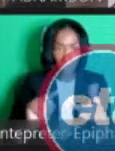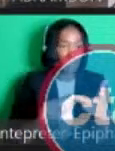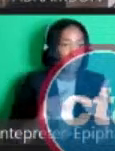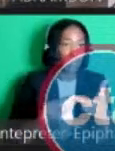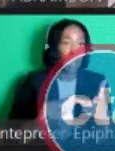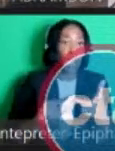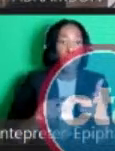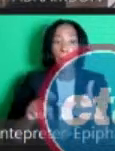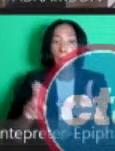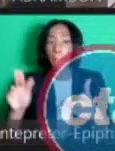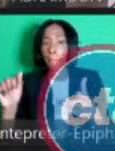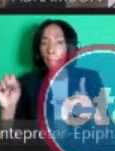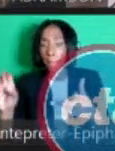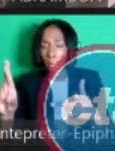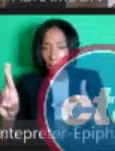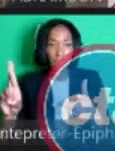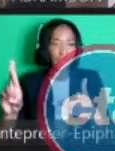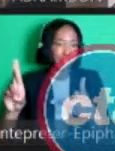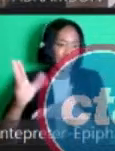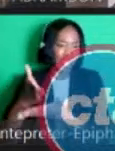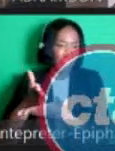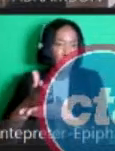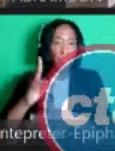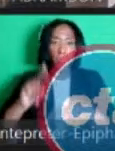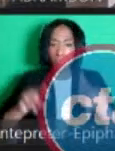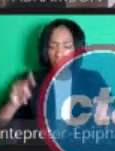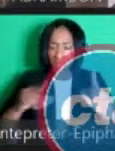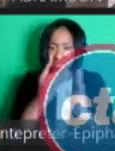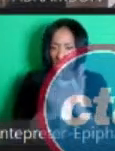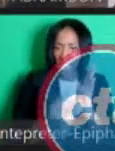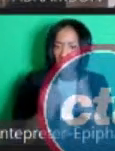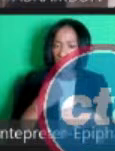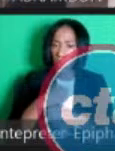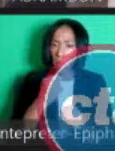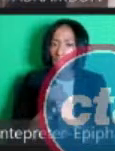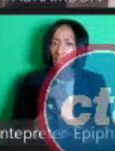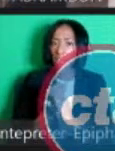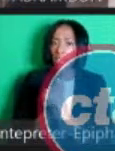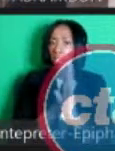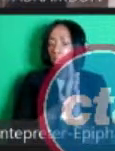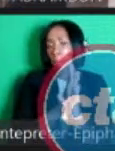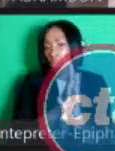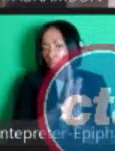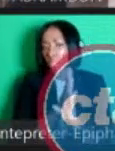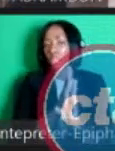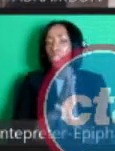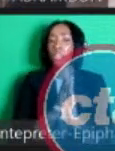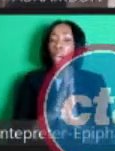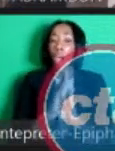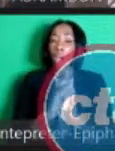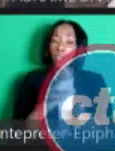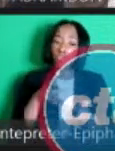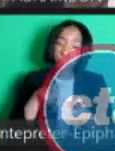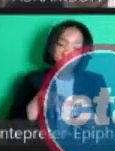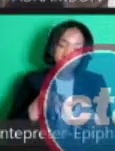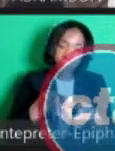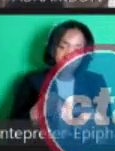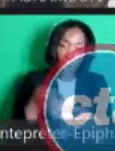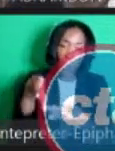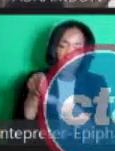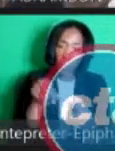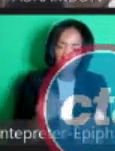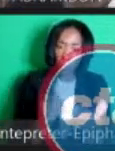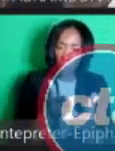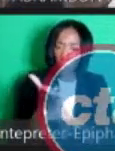stops. All of this is designed to make the bus flow smoother through traffic, make it a better